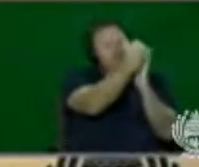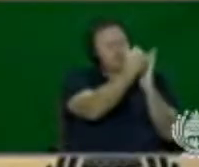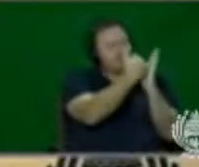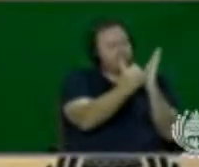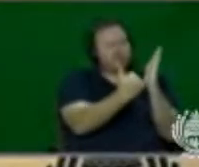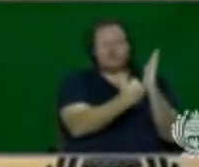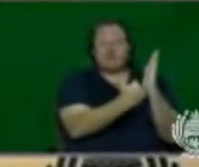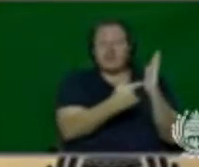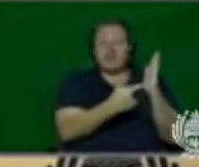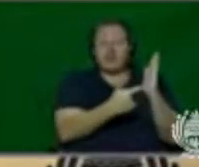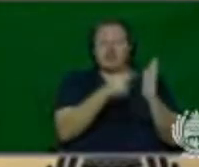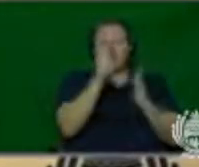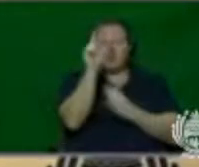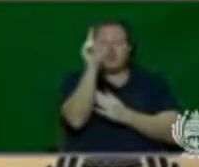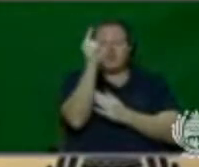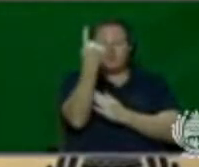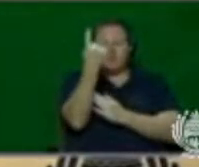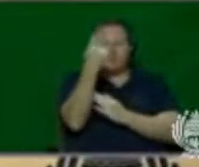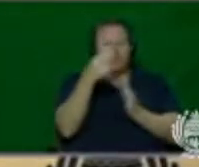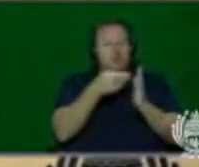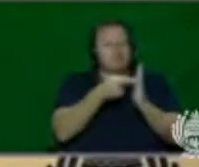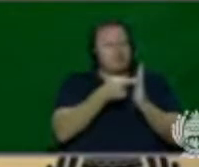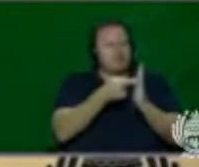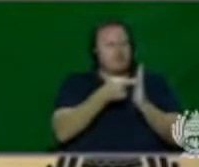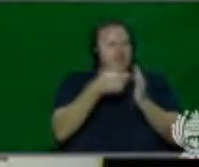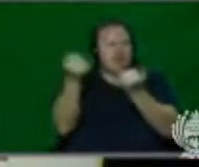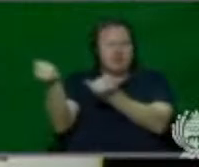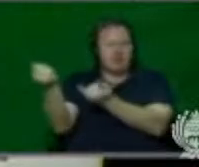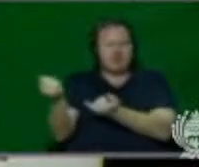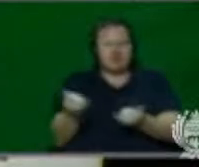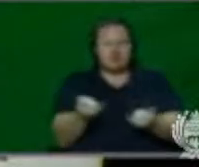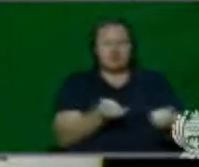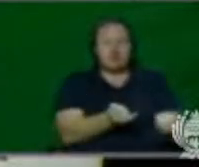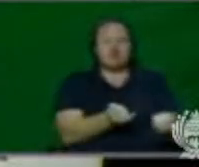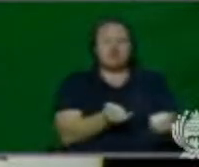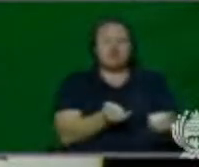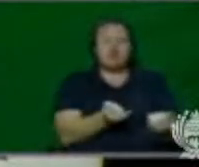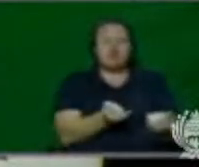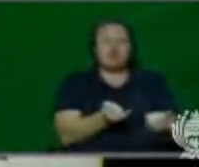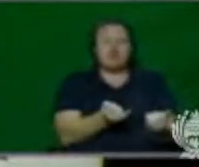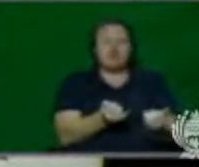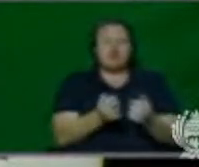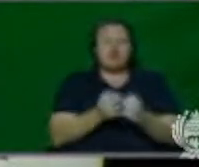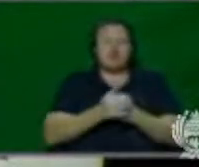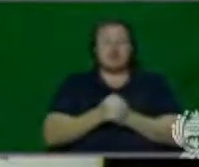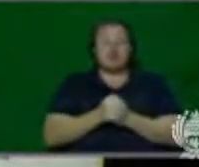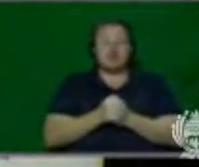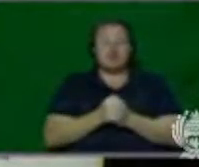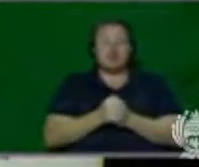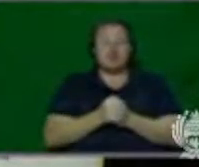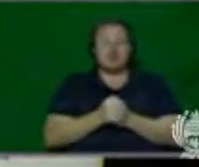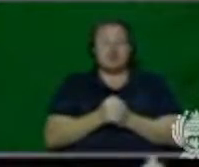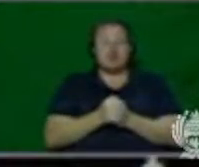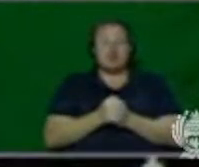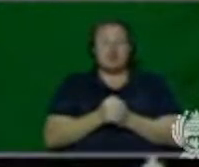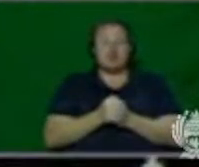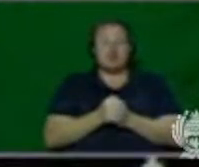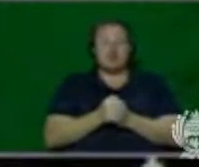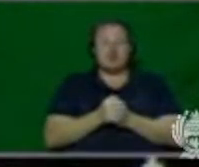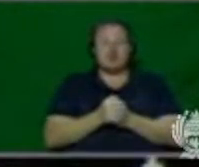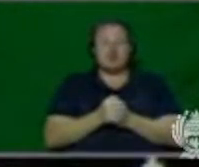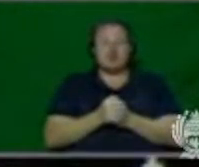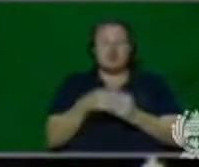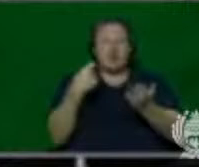item on the agenda. That will be the introduction of the appropriation